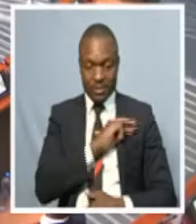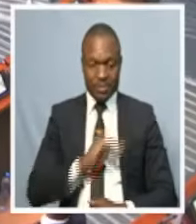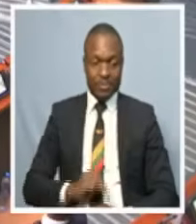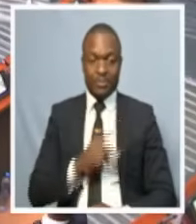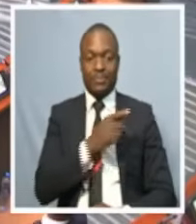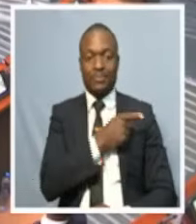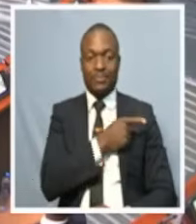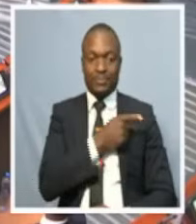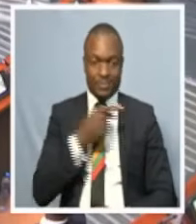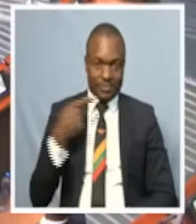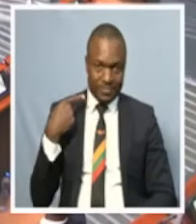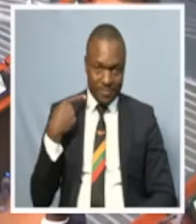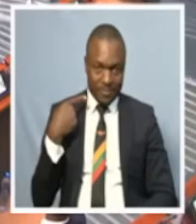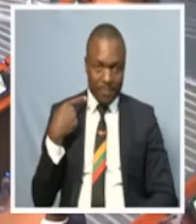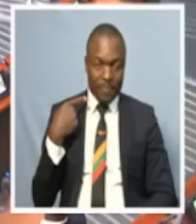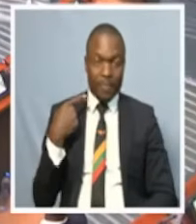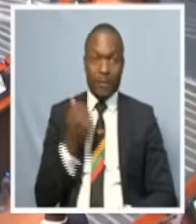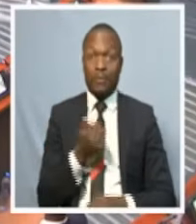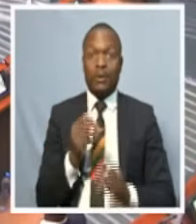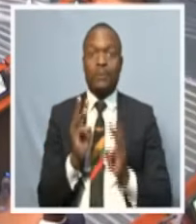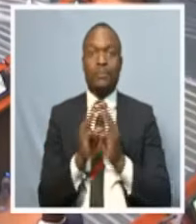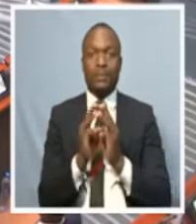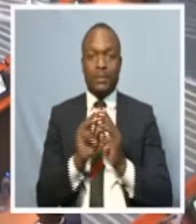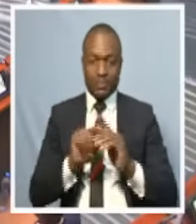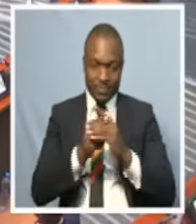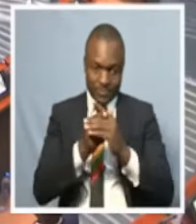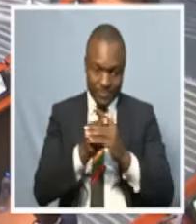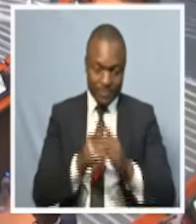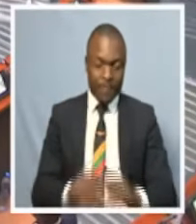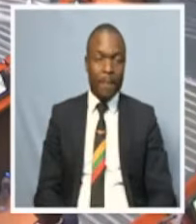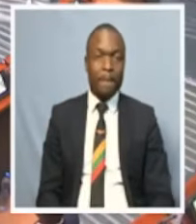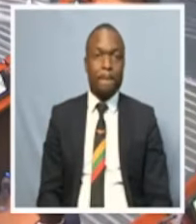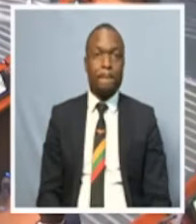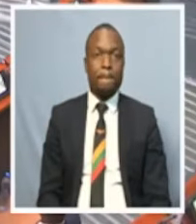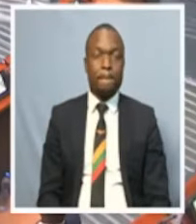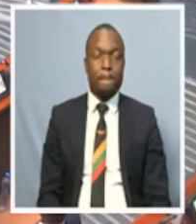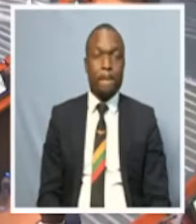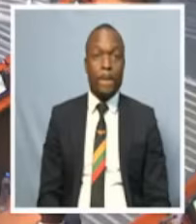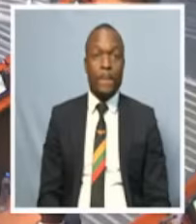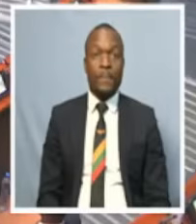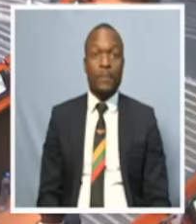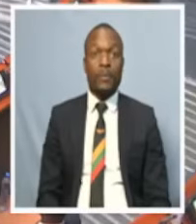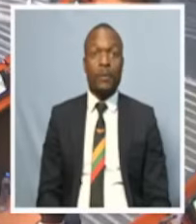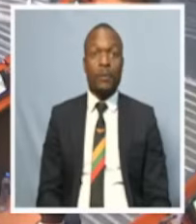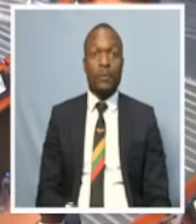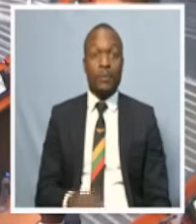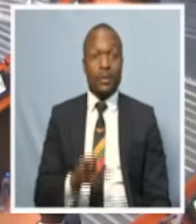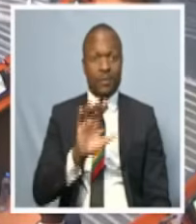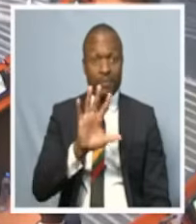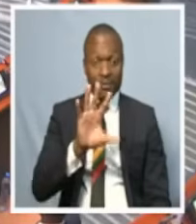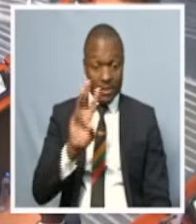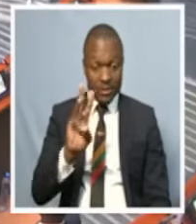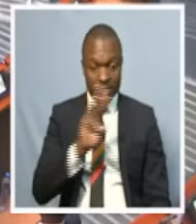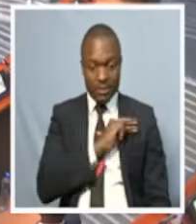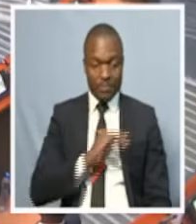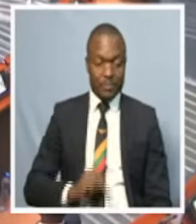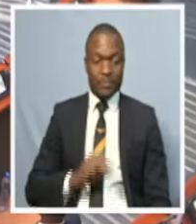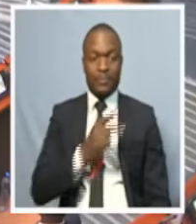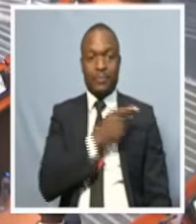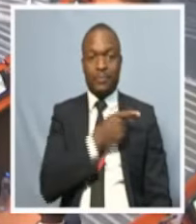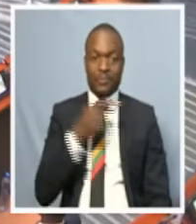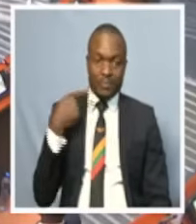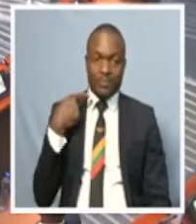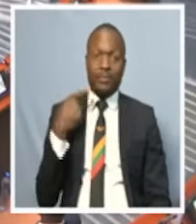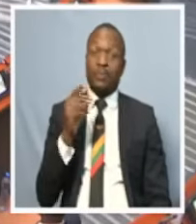indeed happen on the floor of the house. And so once the quorum has been formed, we do expect business